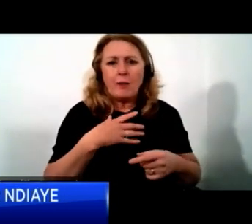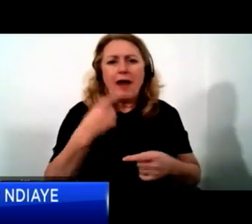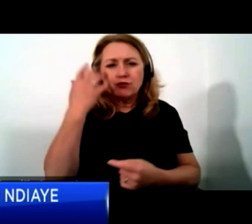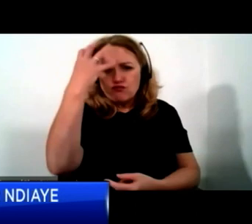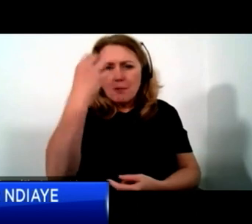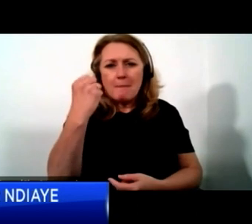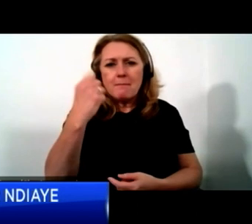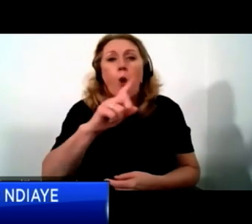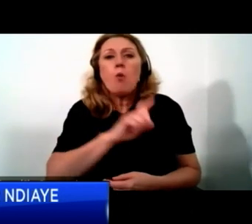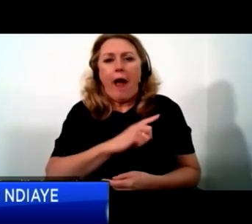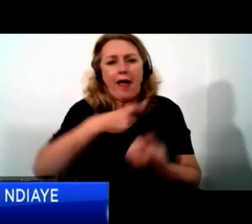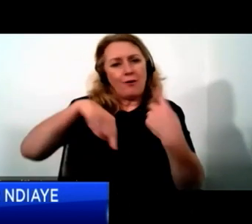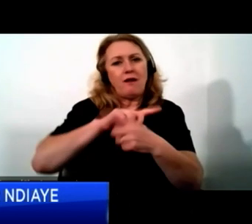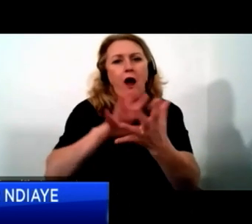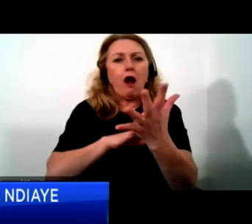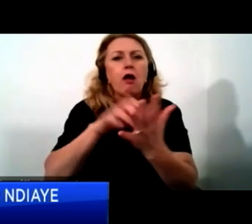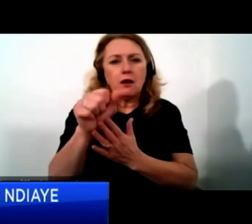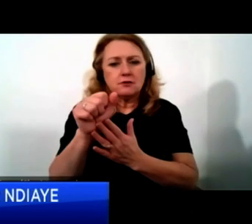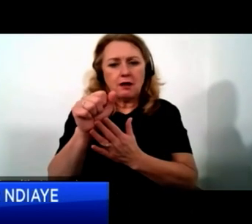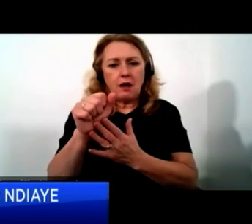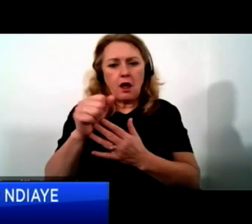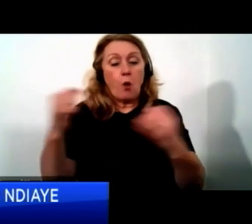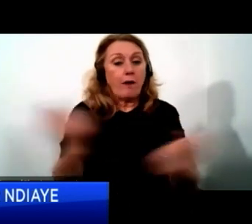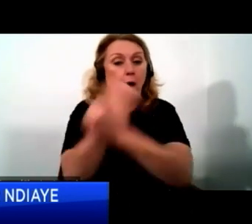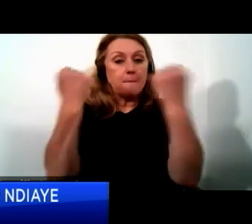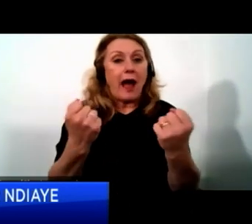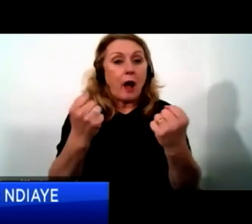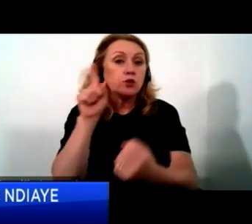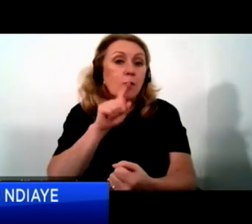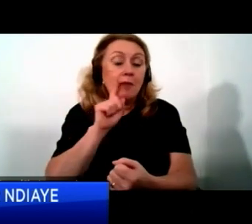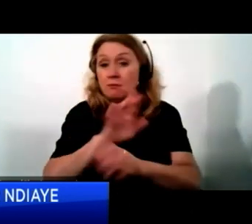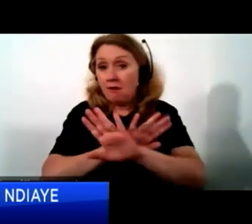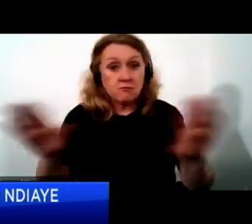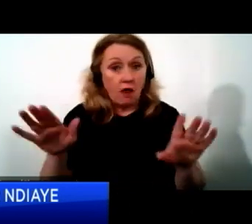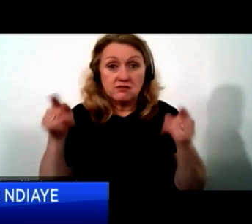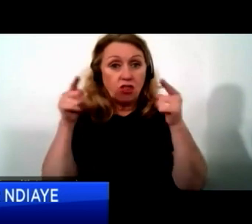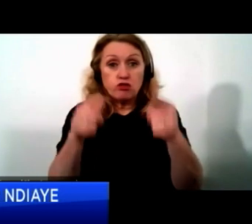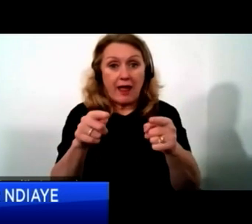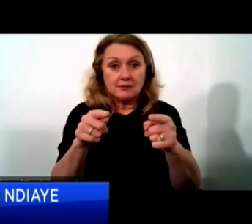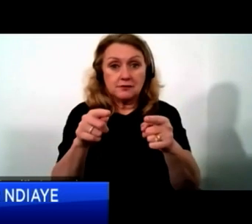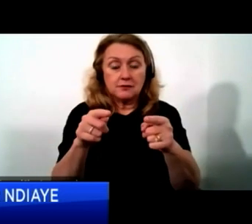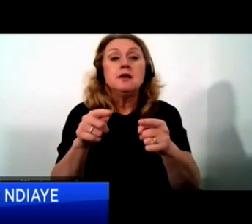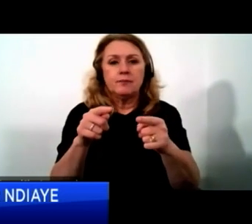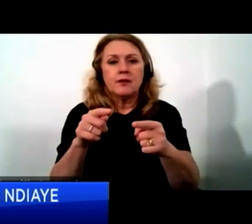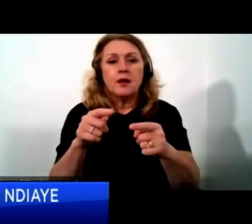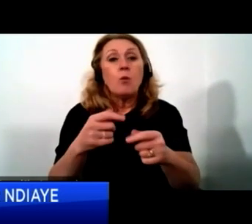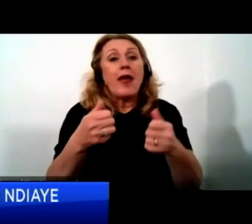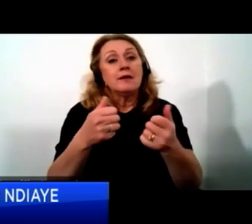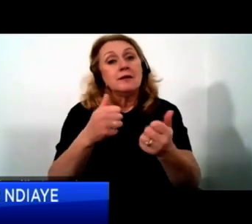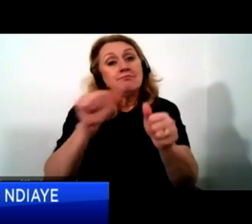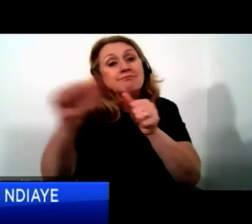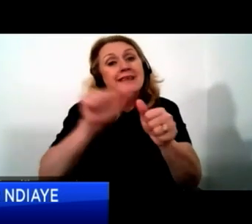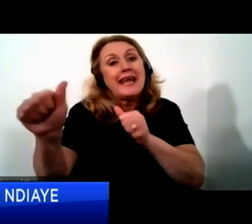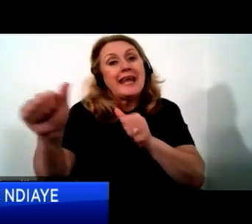are is a culture. Empowered women are not a threat when healed men